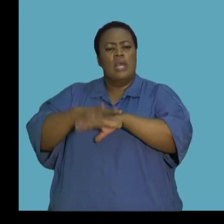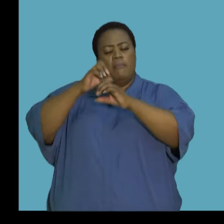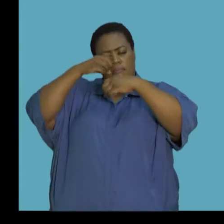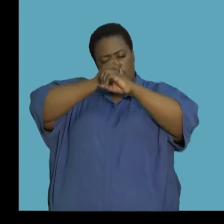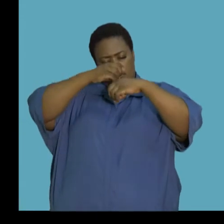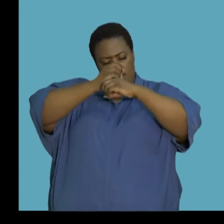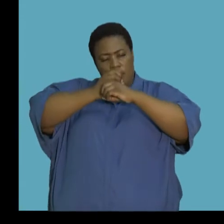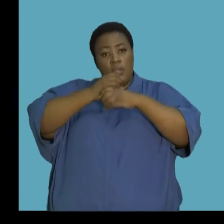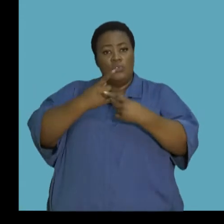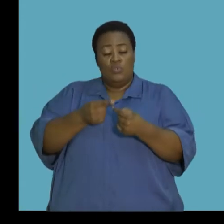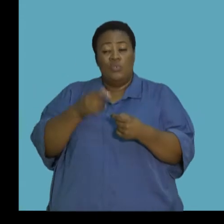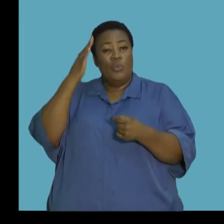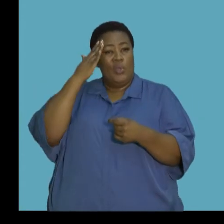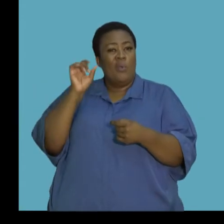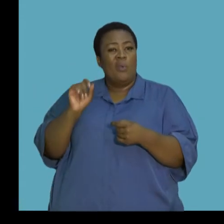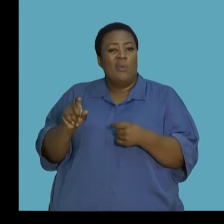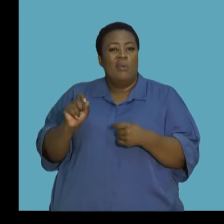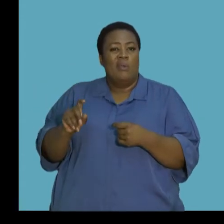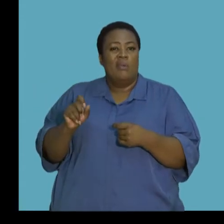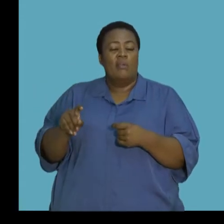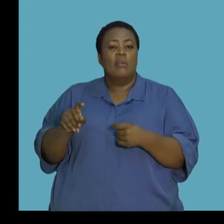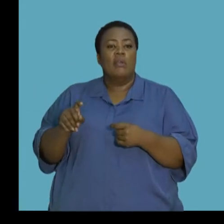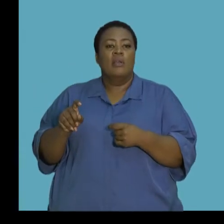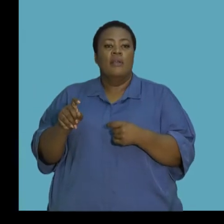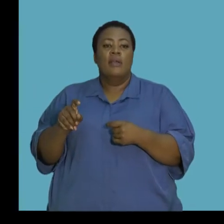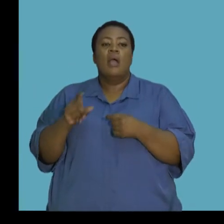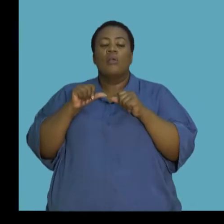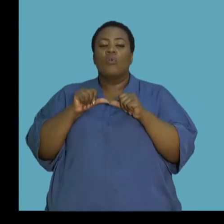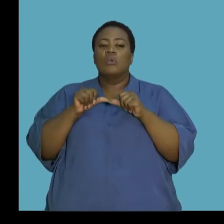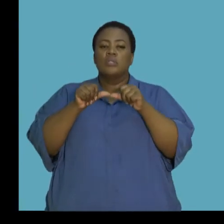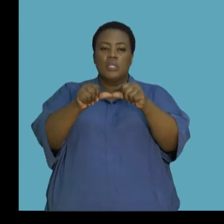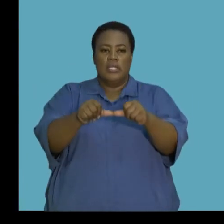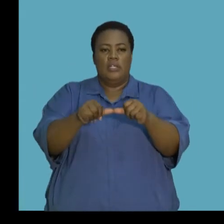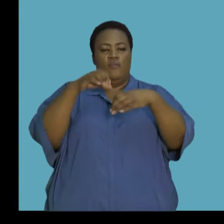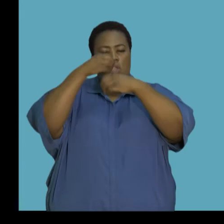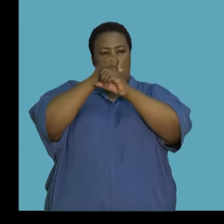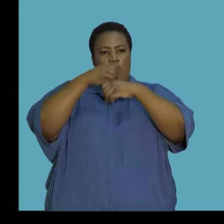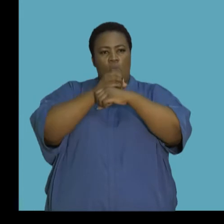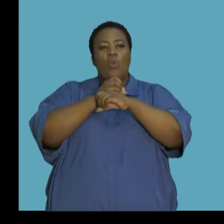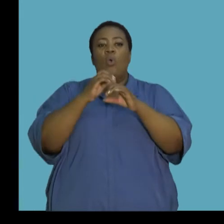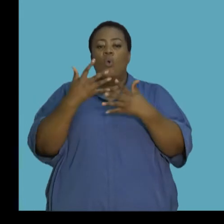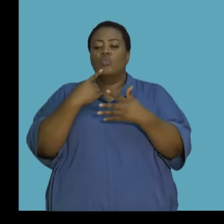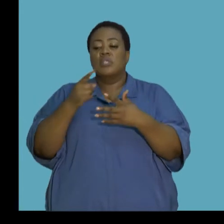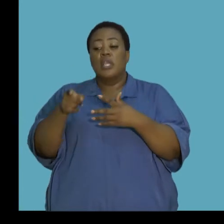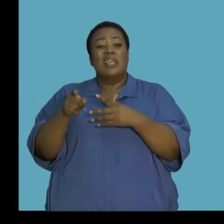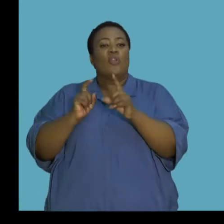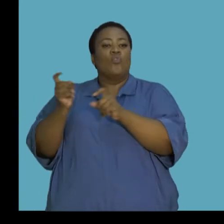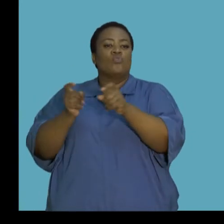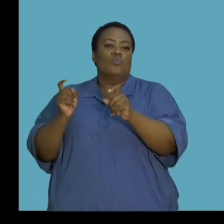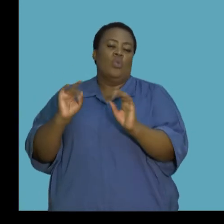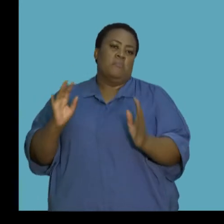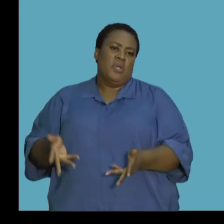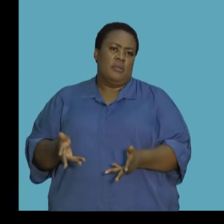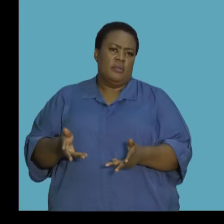an experiment. Thus, we also know that the control variables are the constant variables, or sometimes referred to as the control